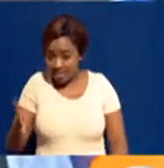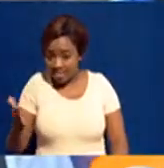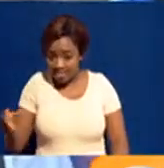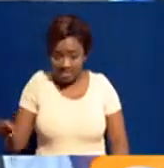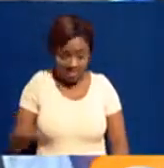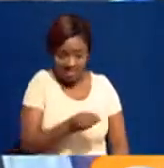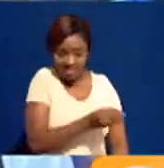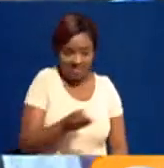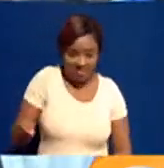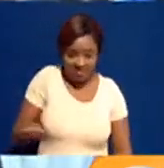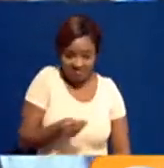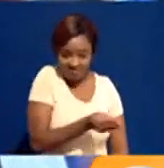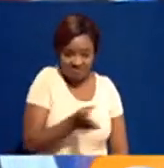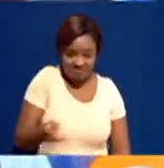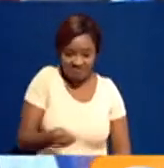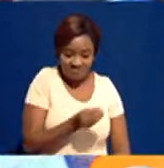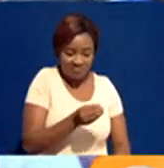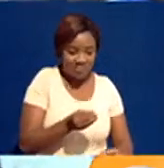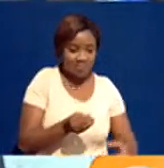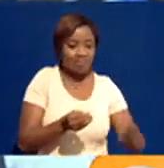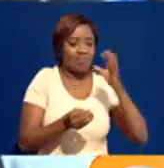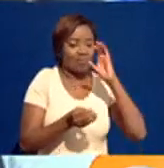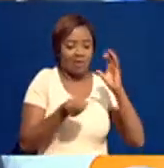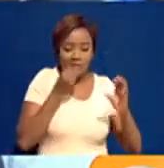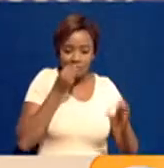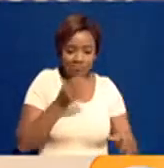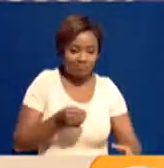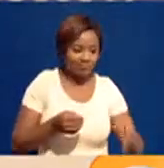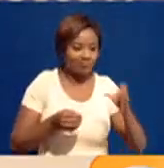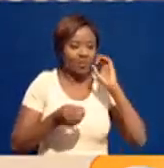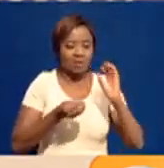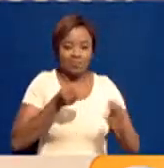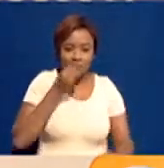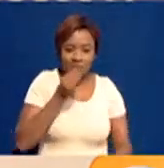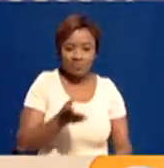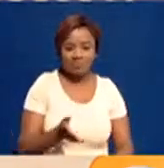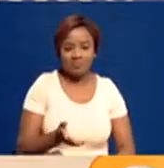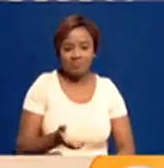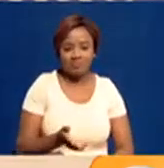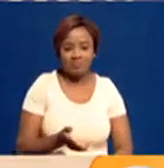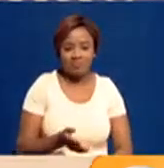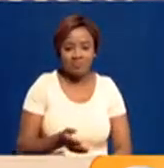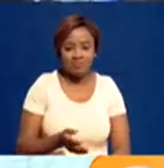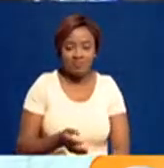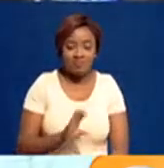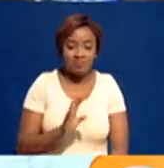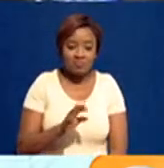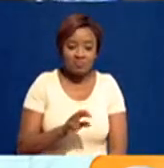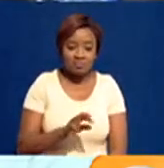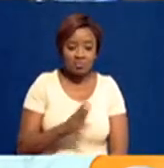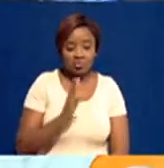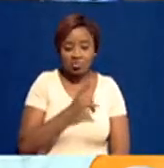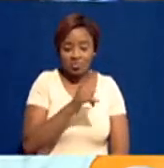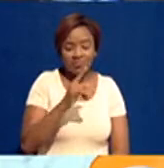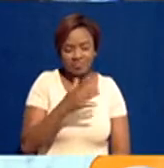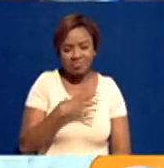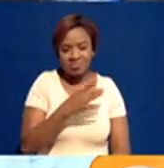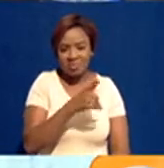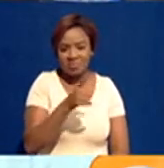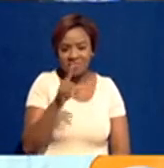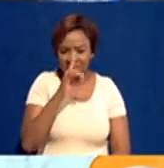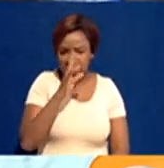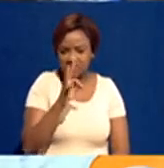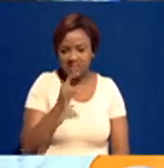in the drinks were also ate the same type of meat. Those who are serious but are in stable